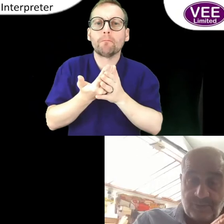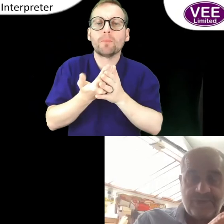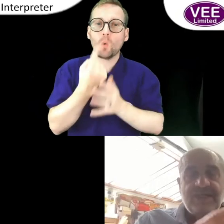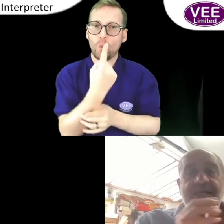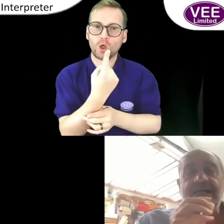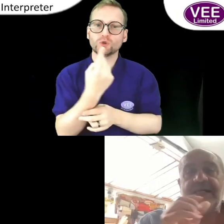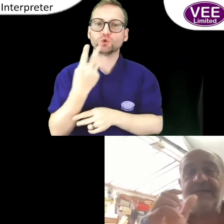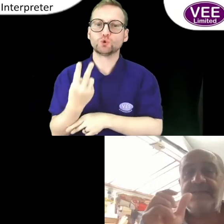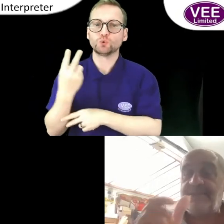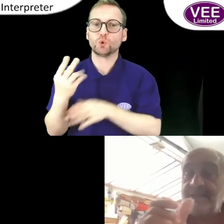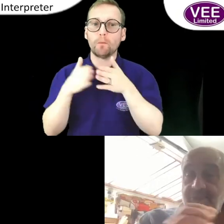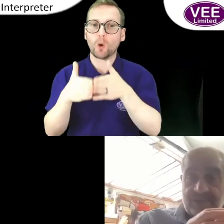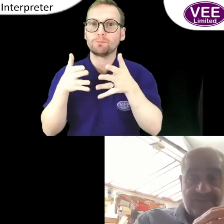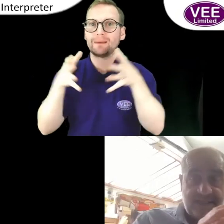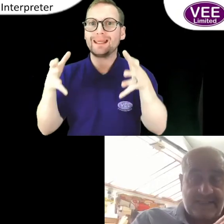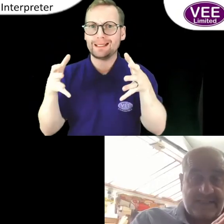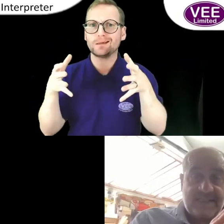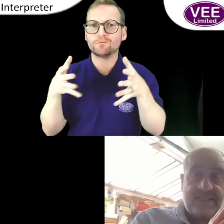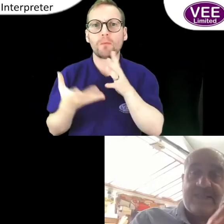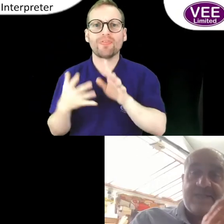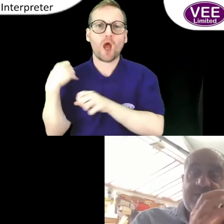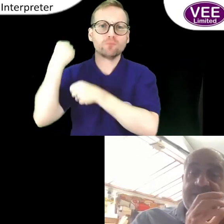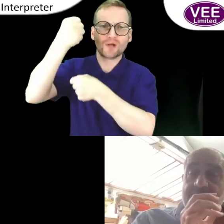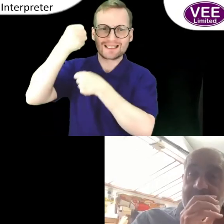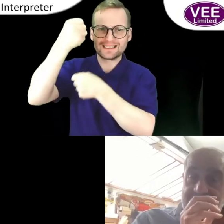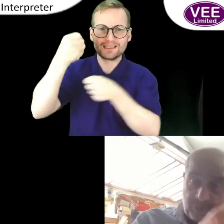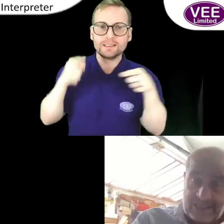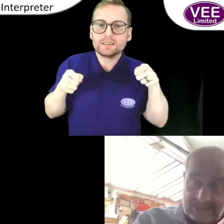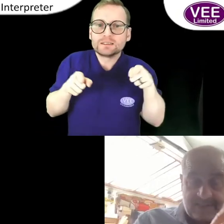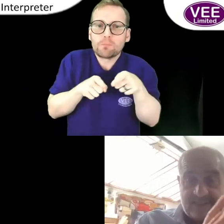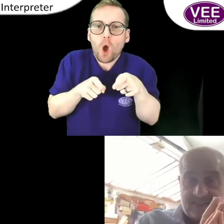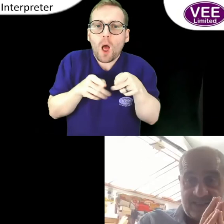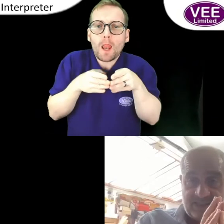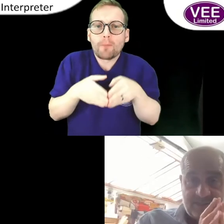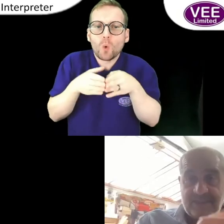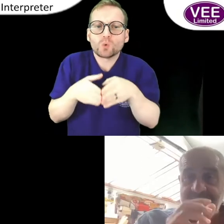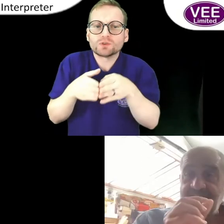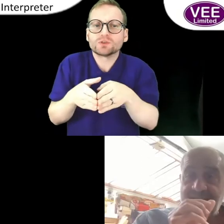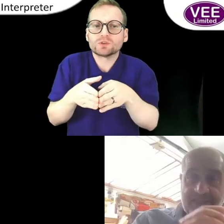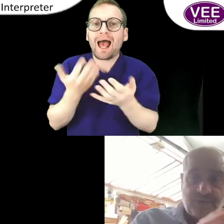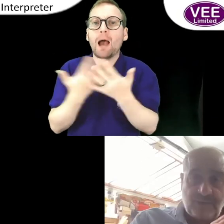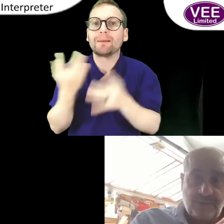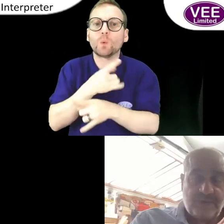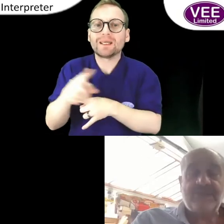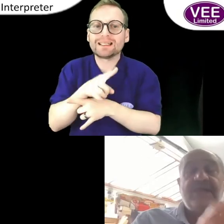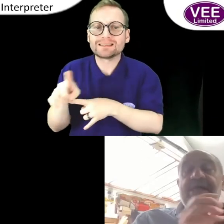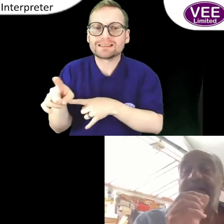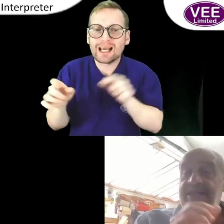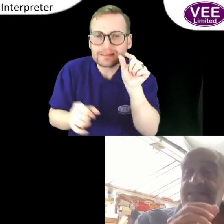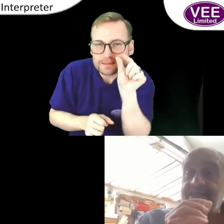122 boats. The middle boats reflecting the weeks since the Syrian uprising, and the small